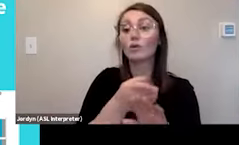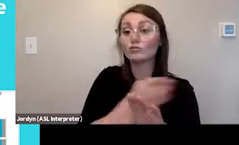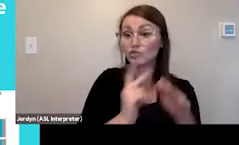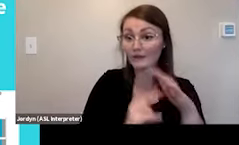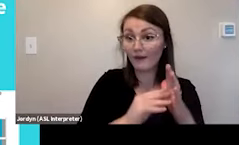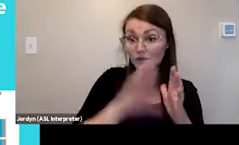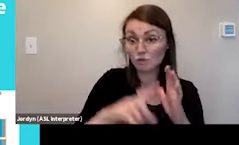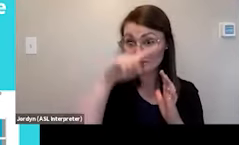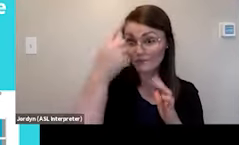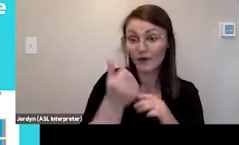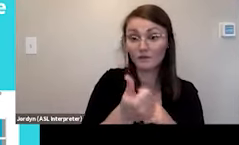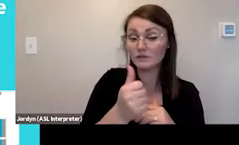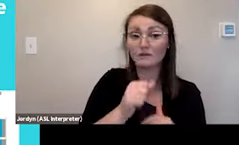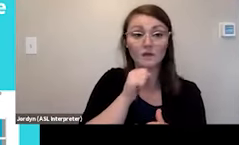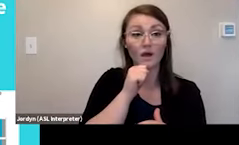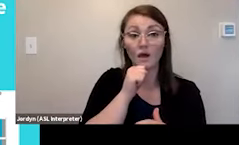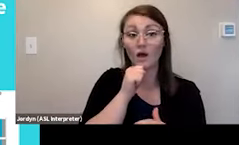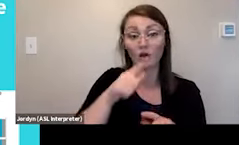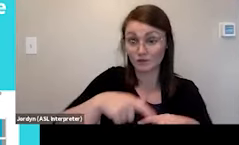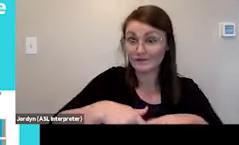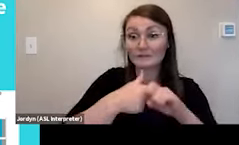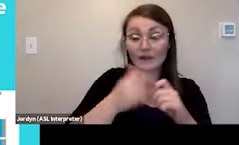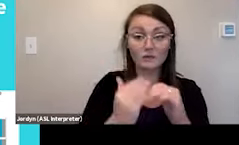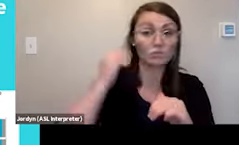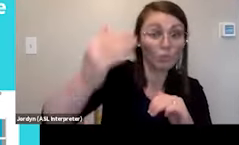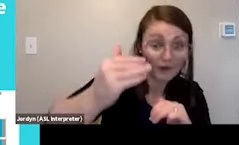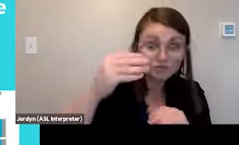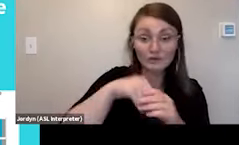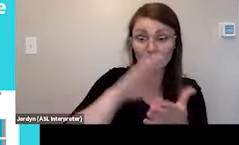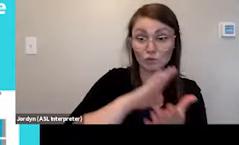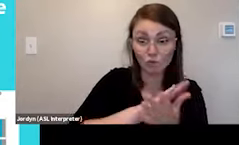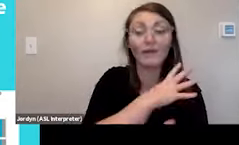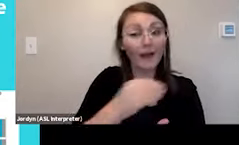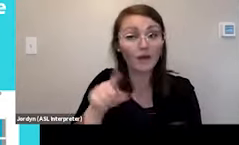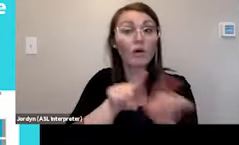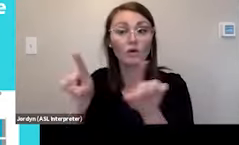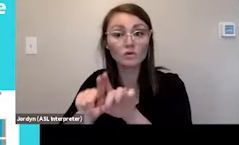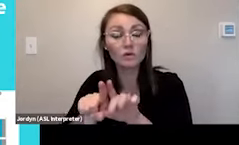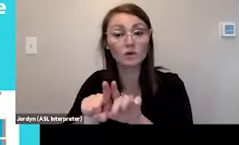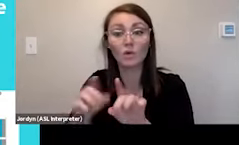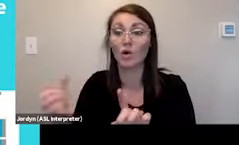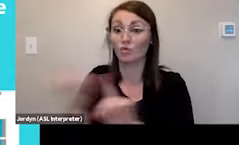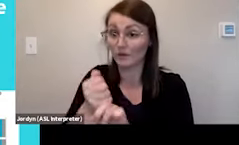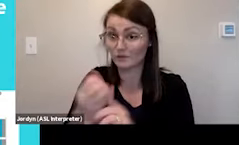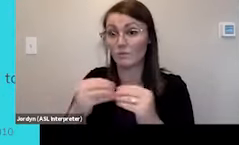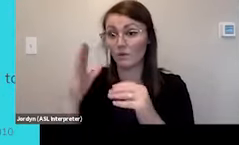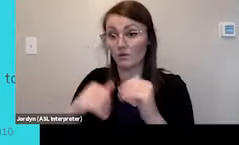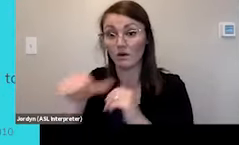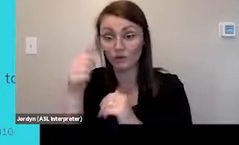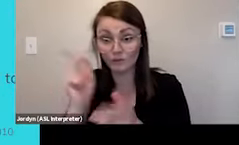disproportionately suspended in school, also disproportionately arrested,